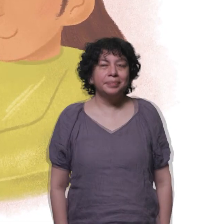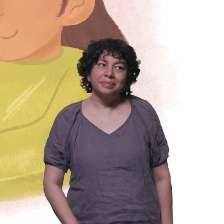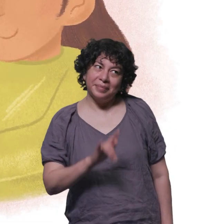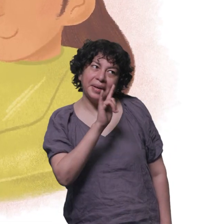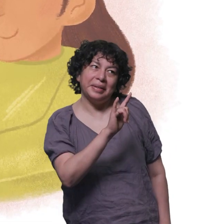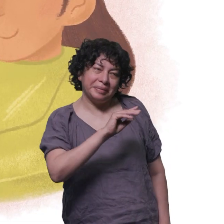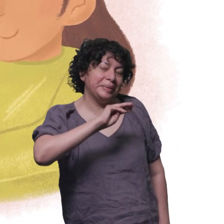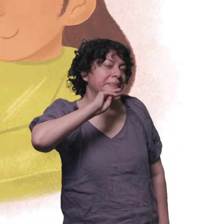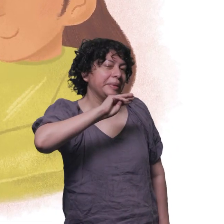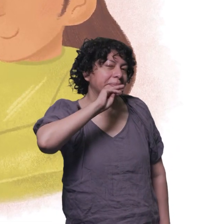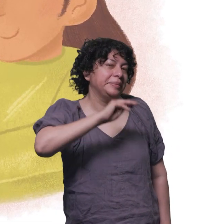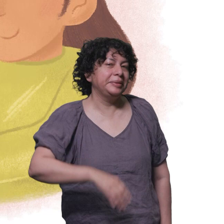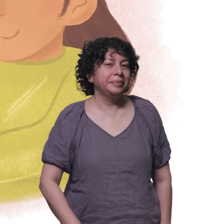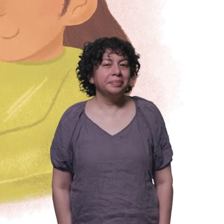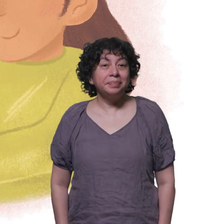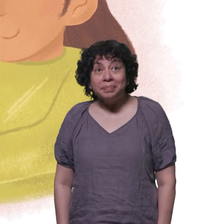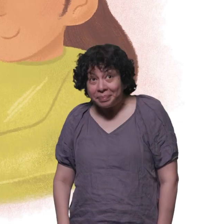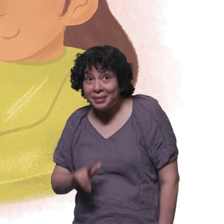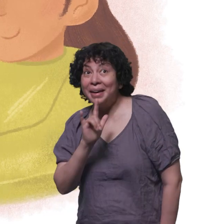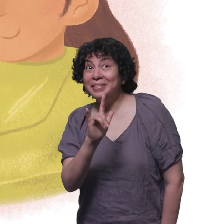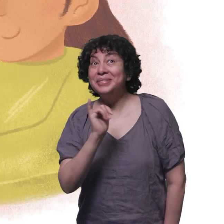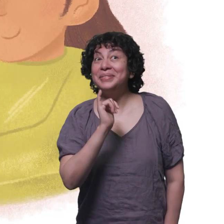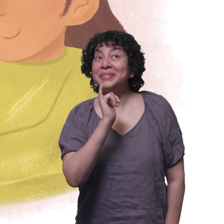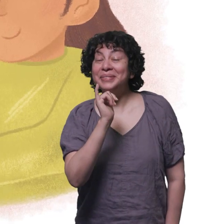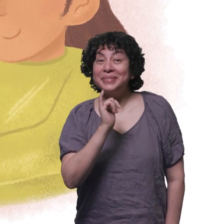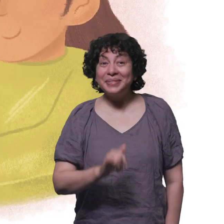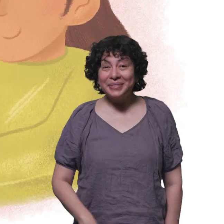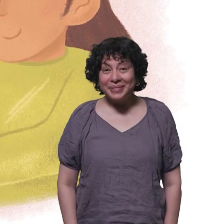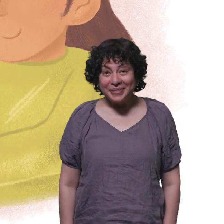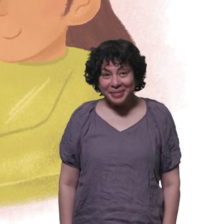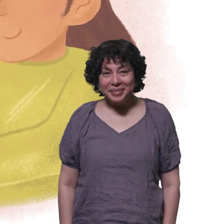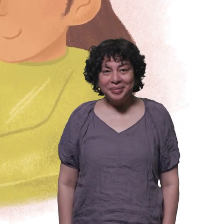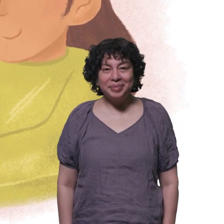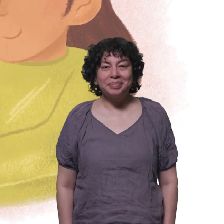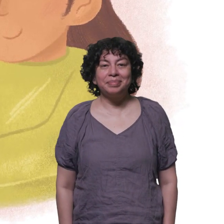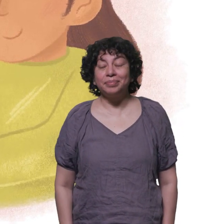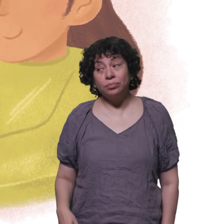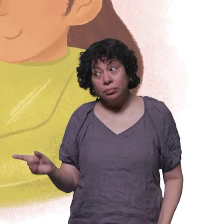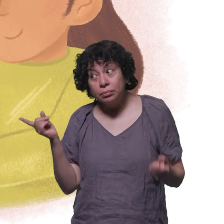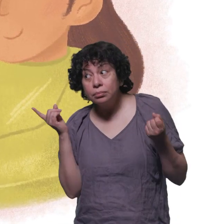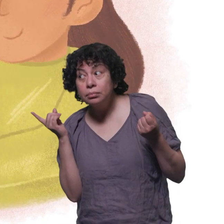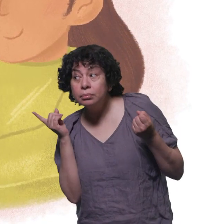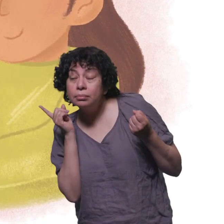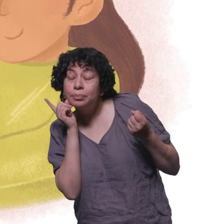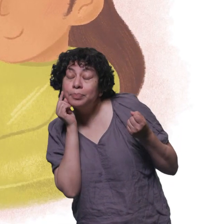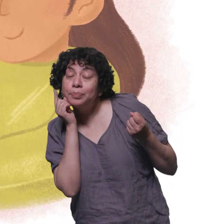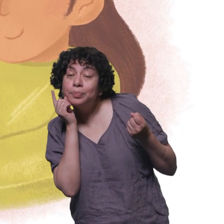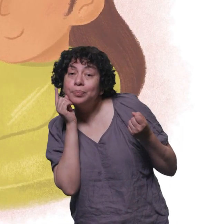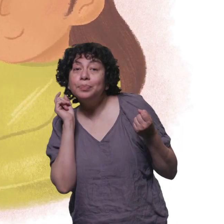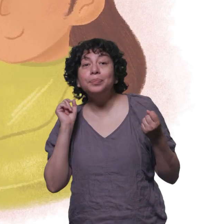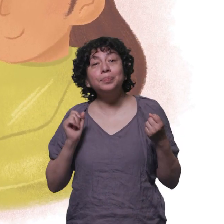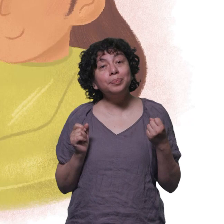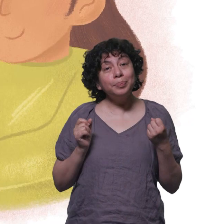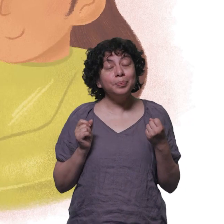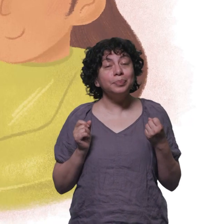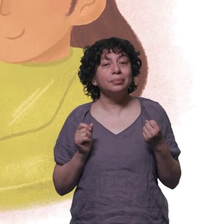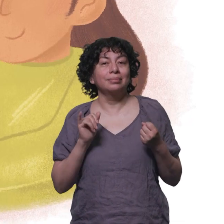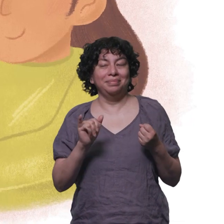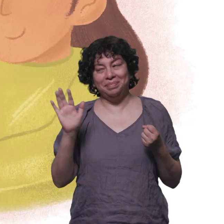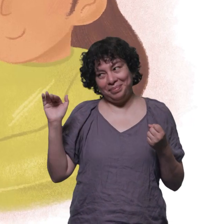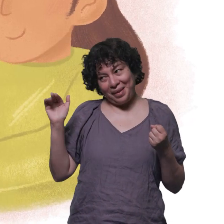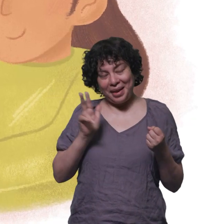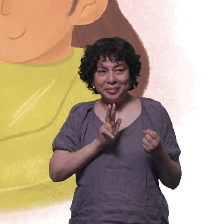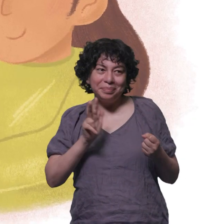goodbye. Love you, Mamita. Love you too, Mom, I butt in. She signals me to kiss her cheek too, then